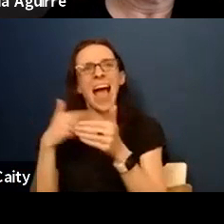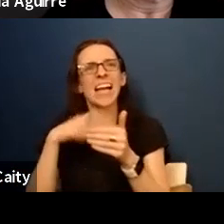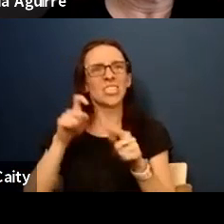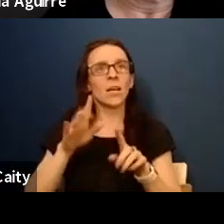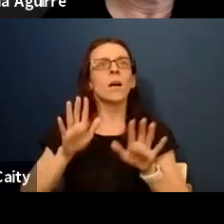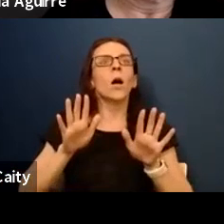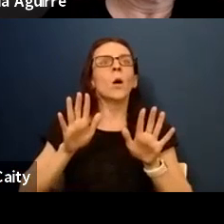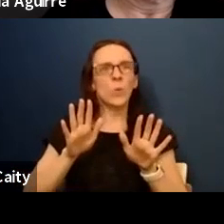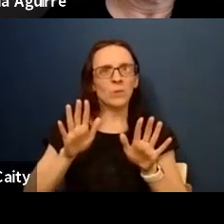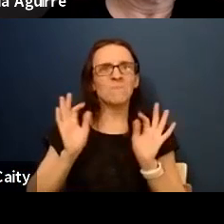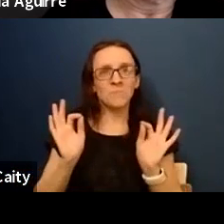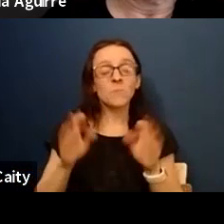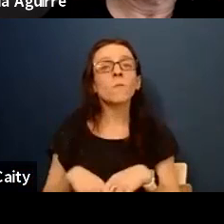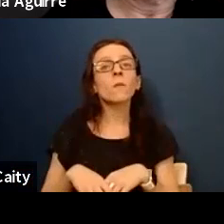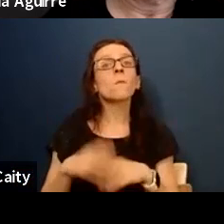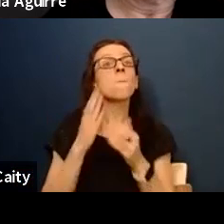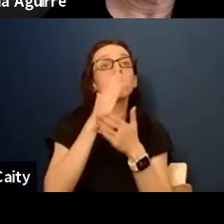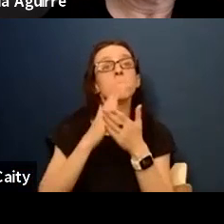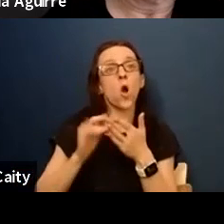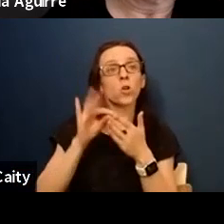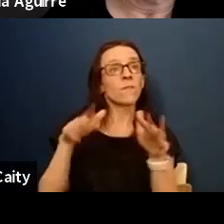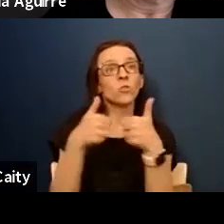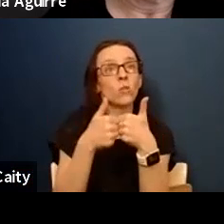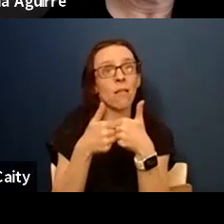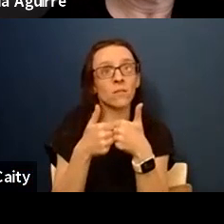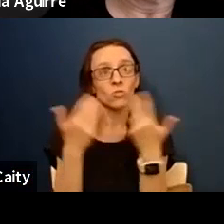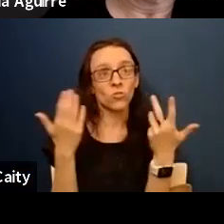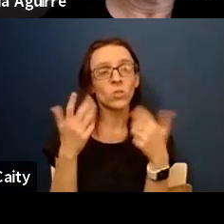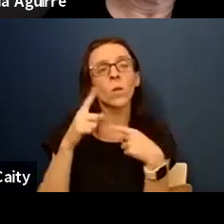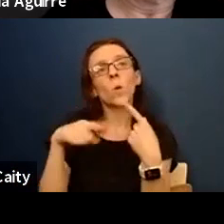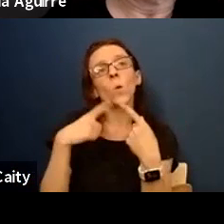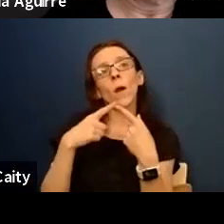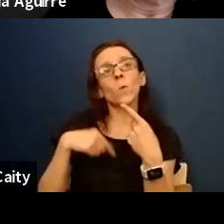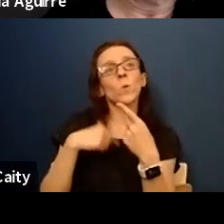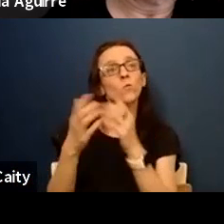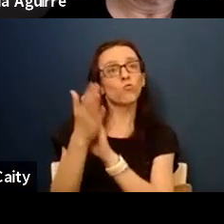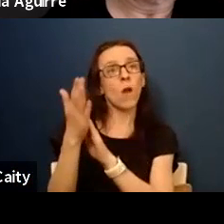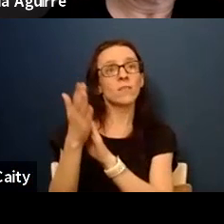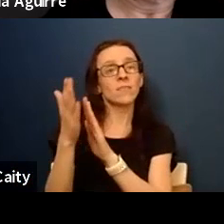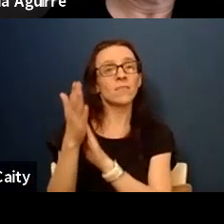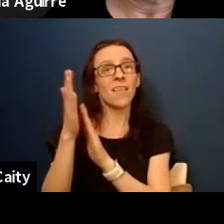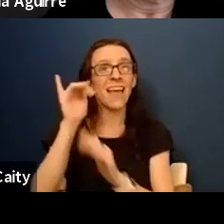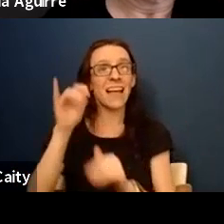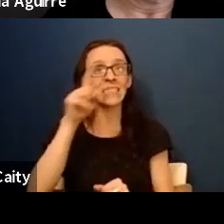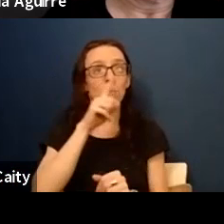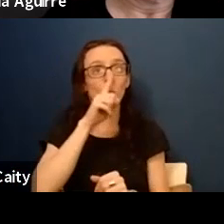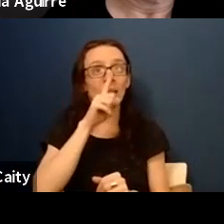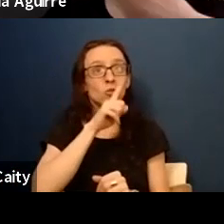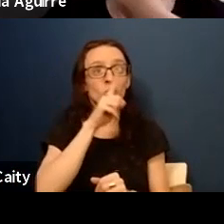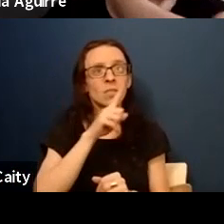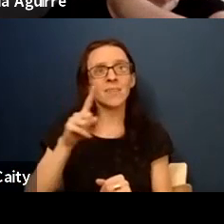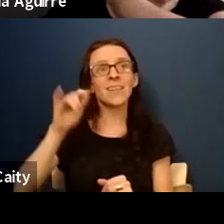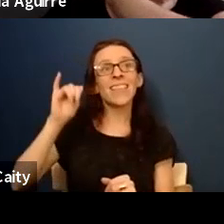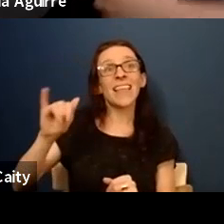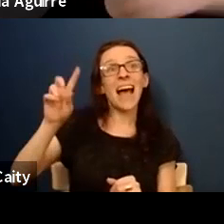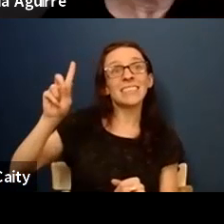the challenge is of course, when we run the simulations, it's the pool of students that we're the data